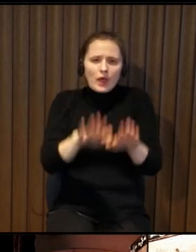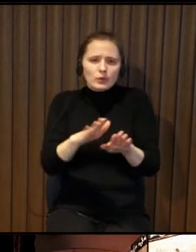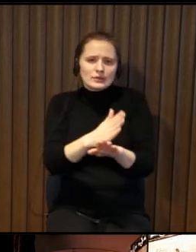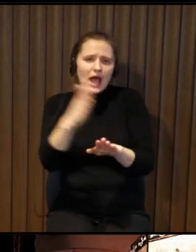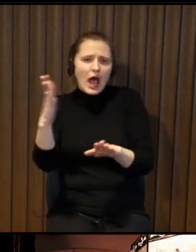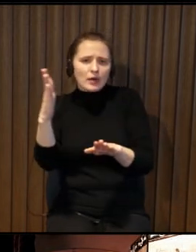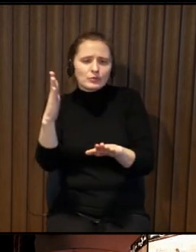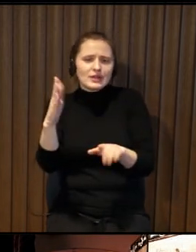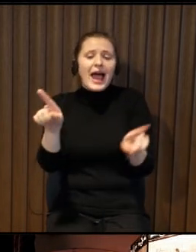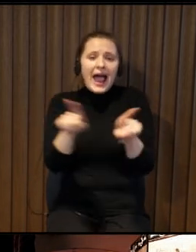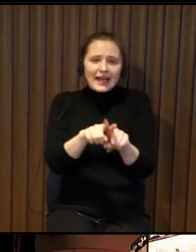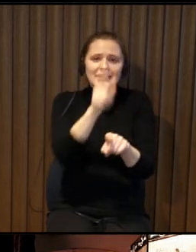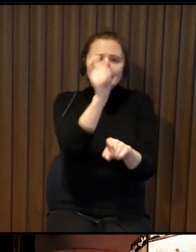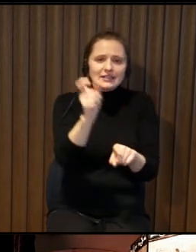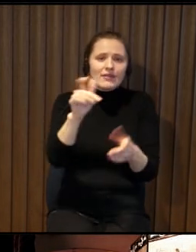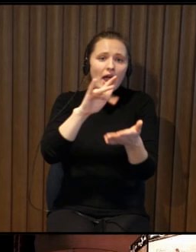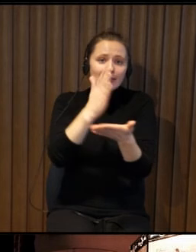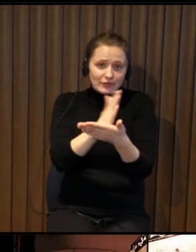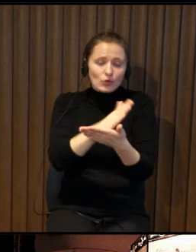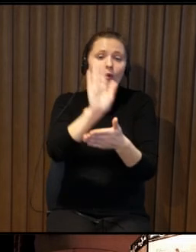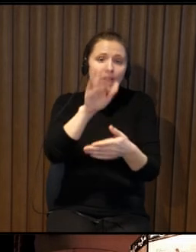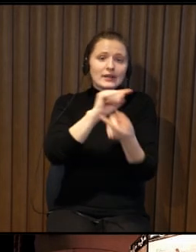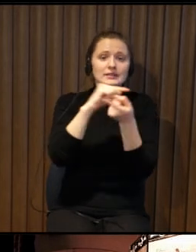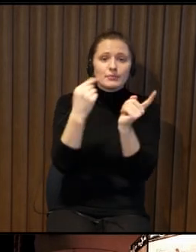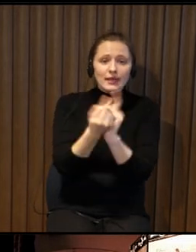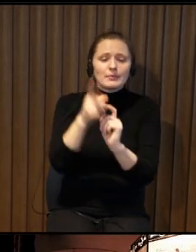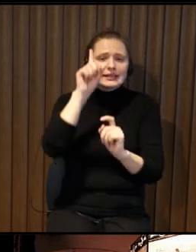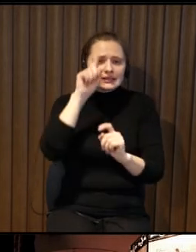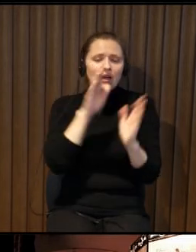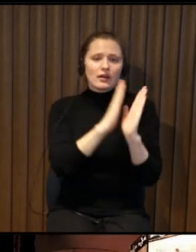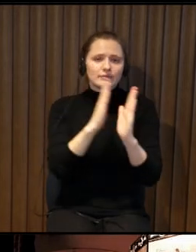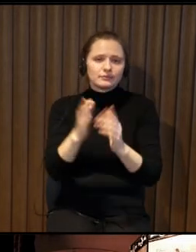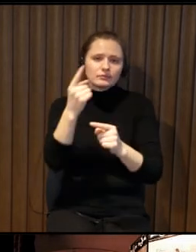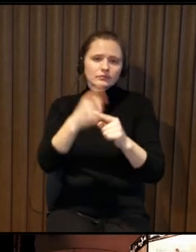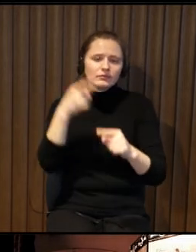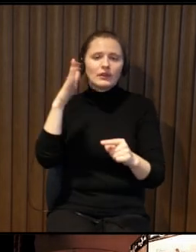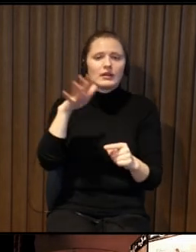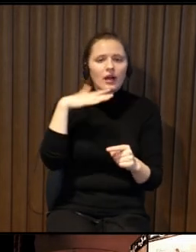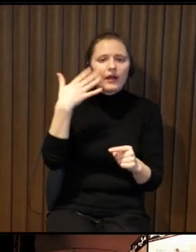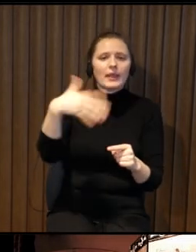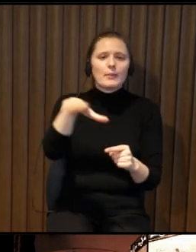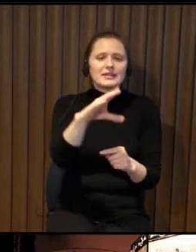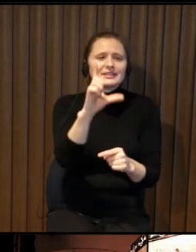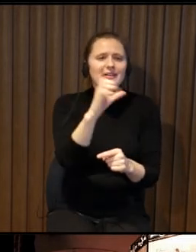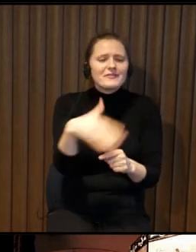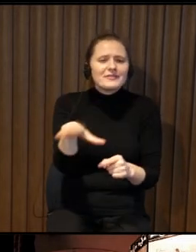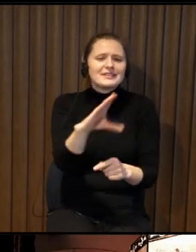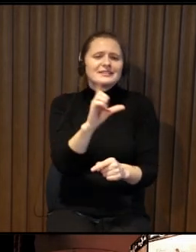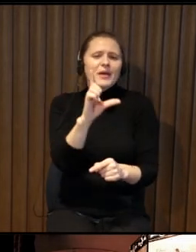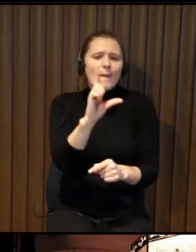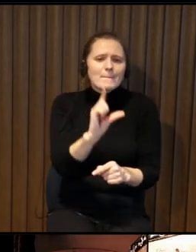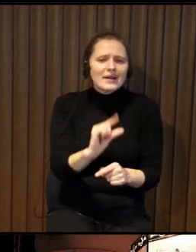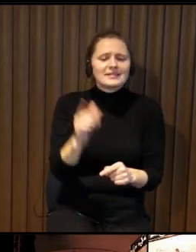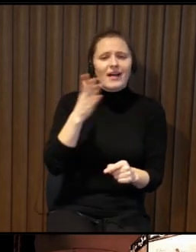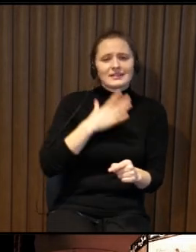Because we know that at any time, when we least expect it, with the greatest probability, we will all find ourselves